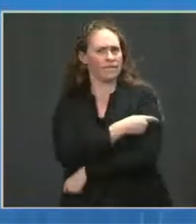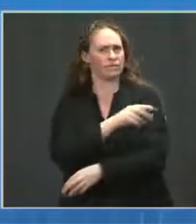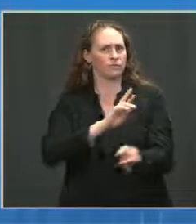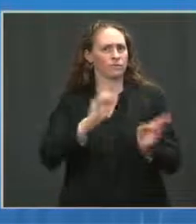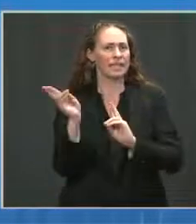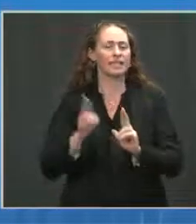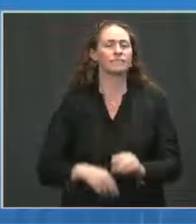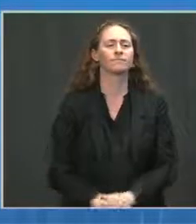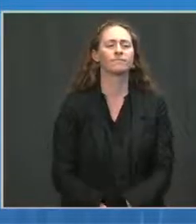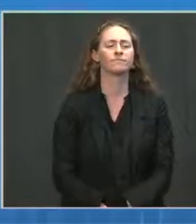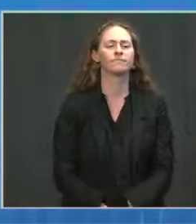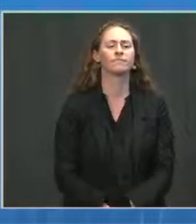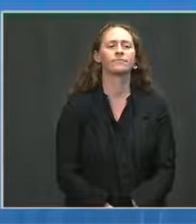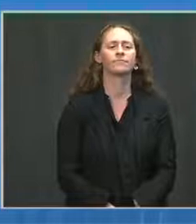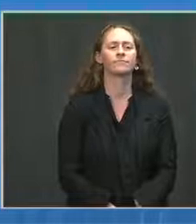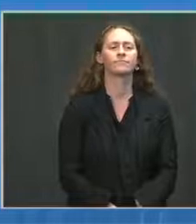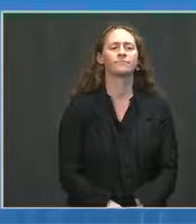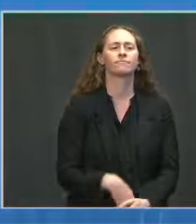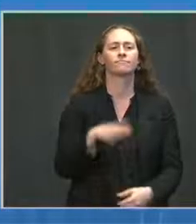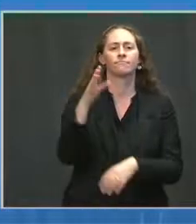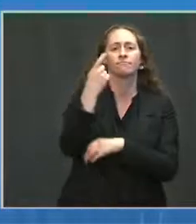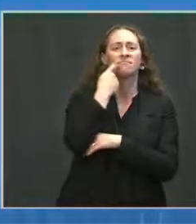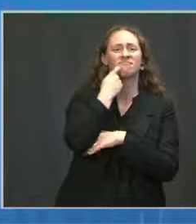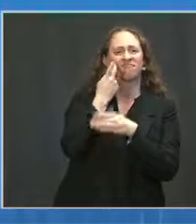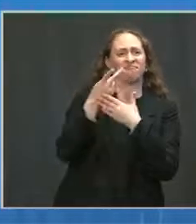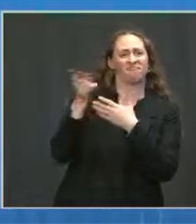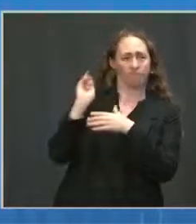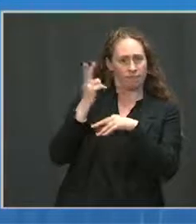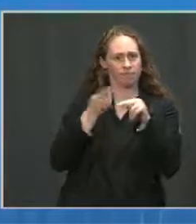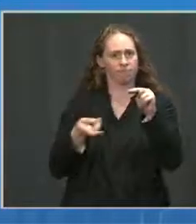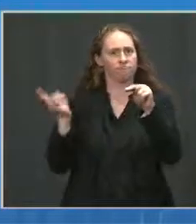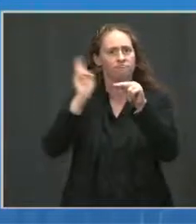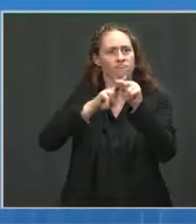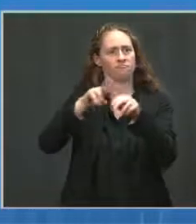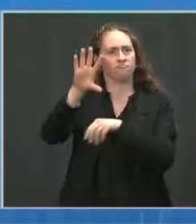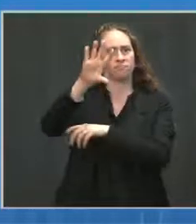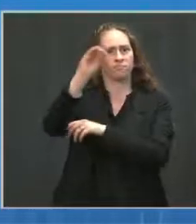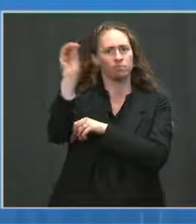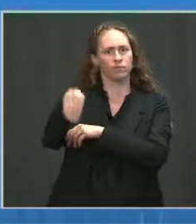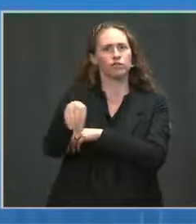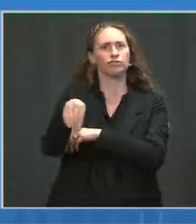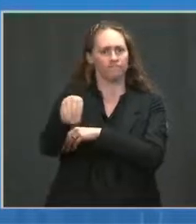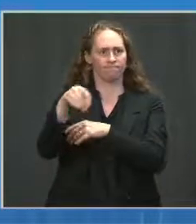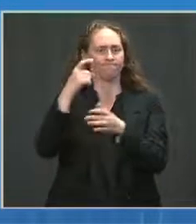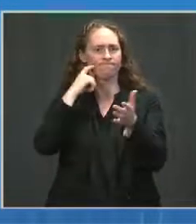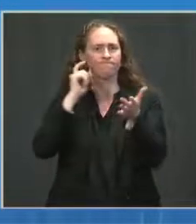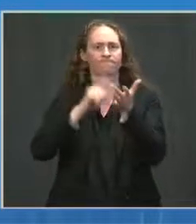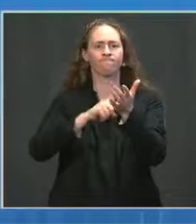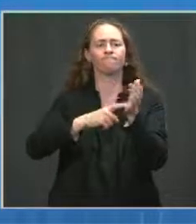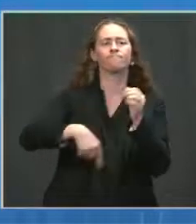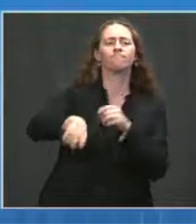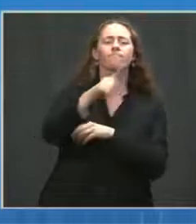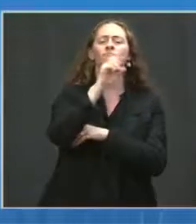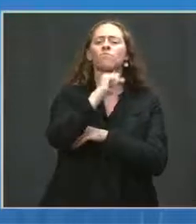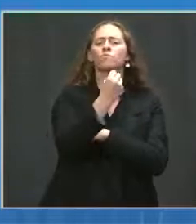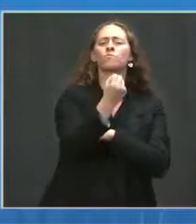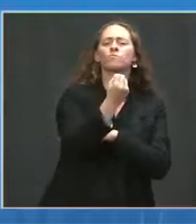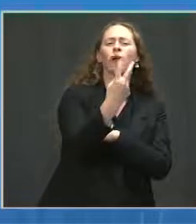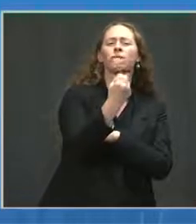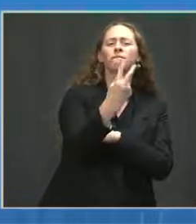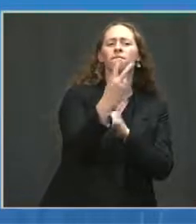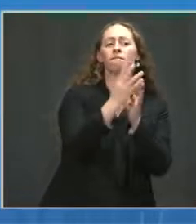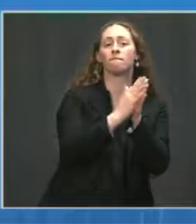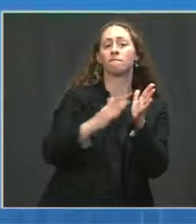seen a 50% increase in the average number of 12 to 17-year-olds getting vaccinated each day. That's a